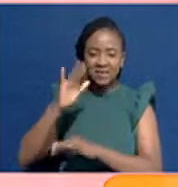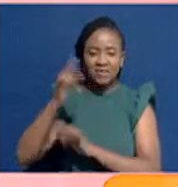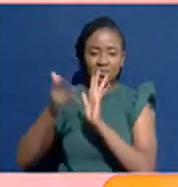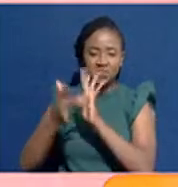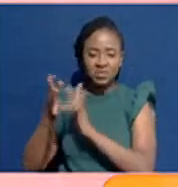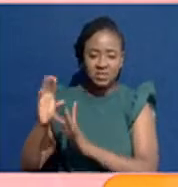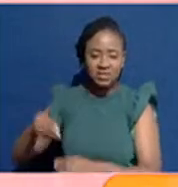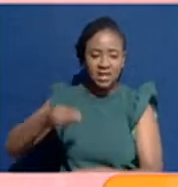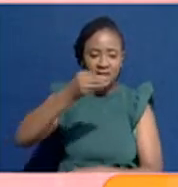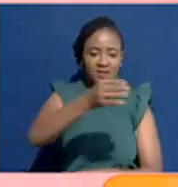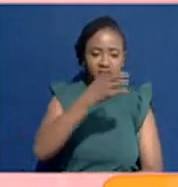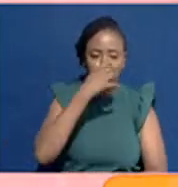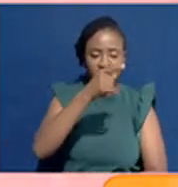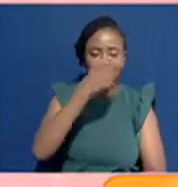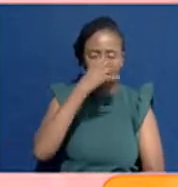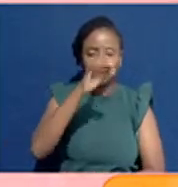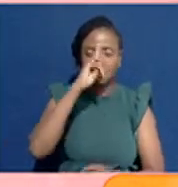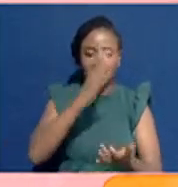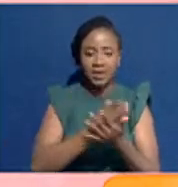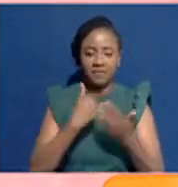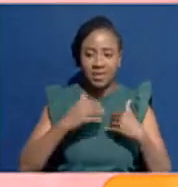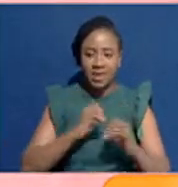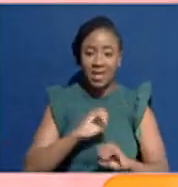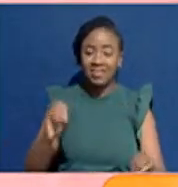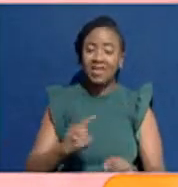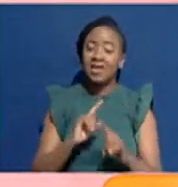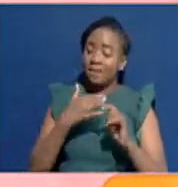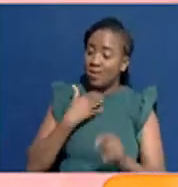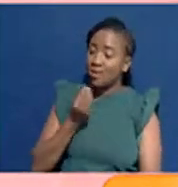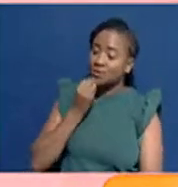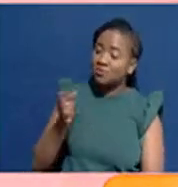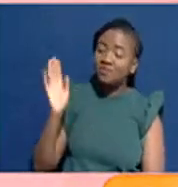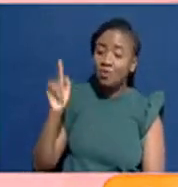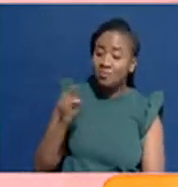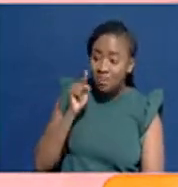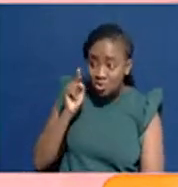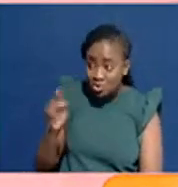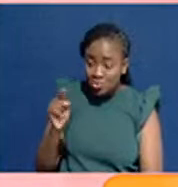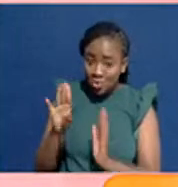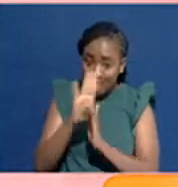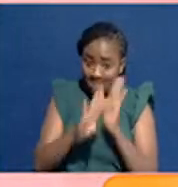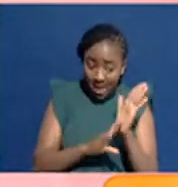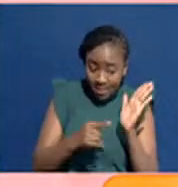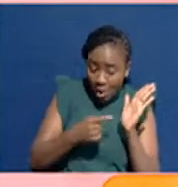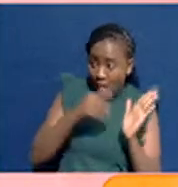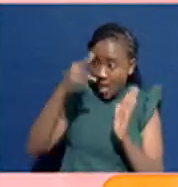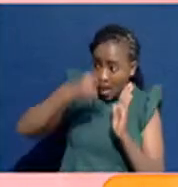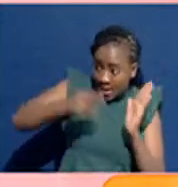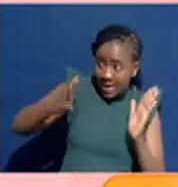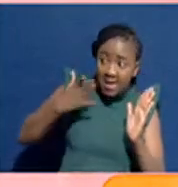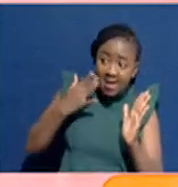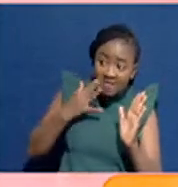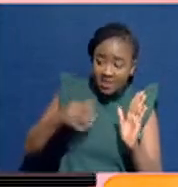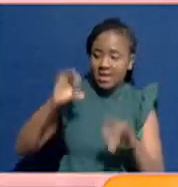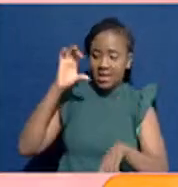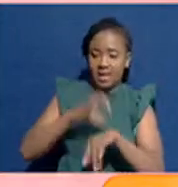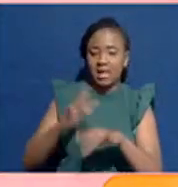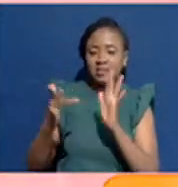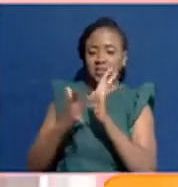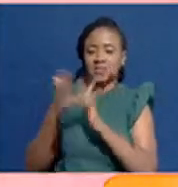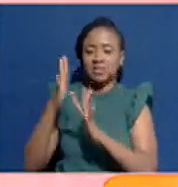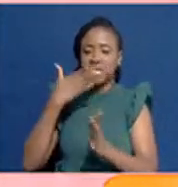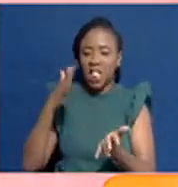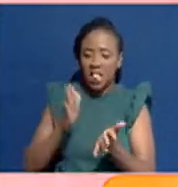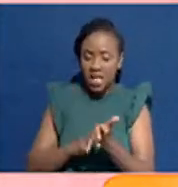still need to inform him that Jesus' letter is in the Bible. If he can read the Bible every day, if you find Jesus' letter, and it has answers for many,